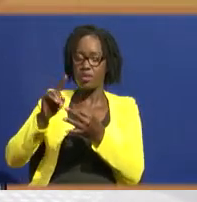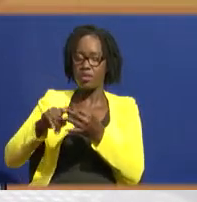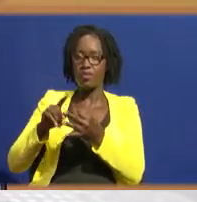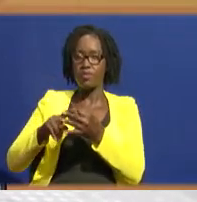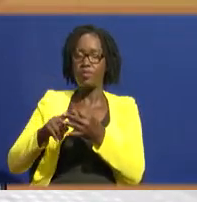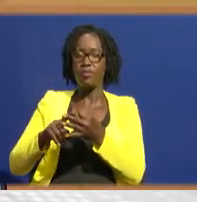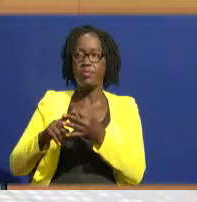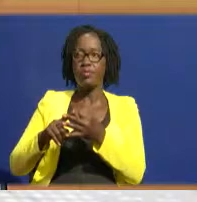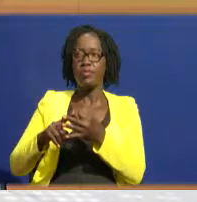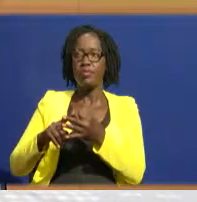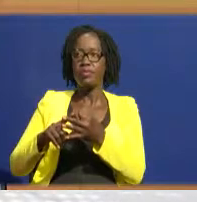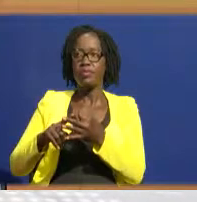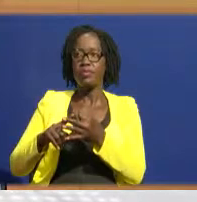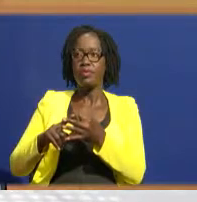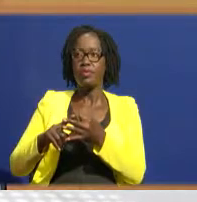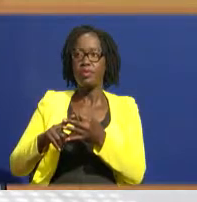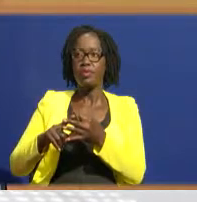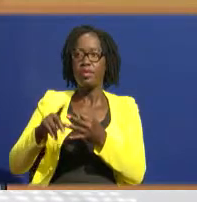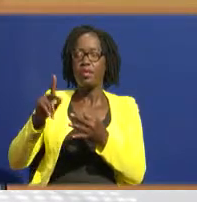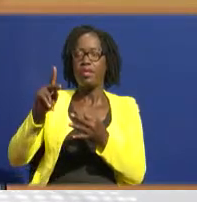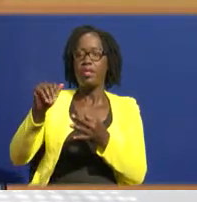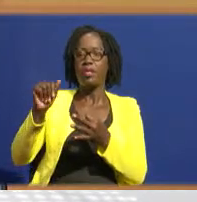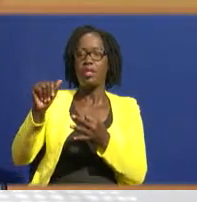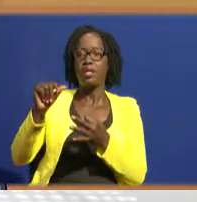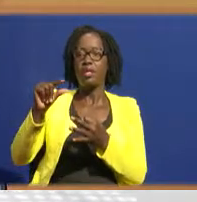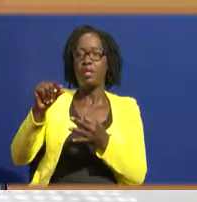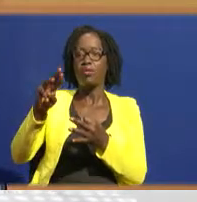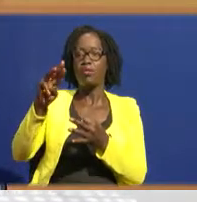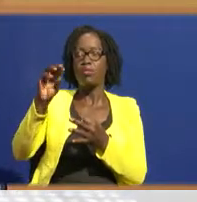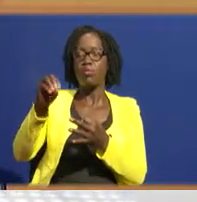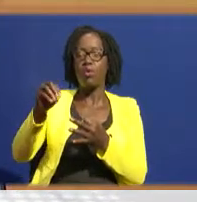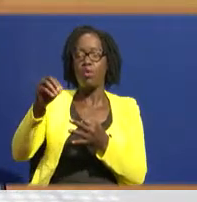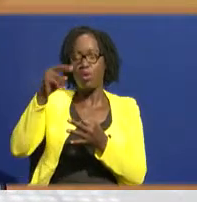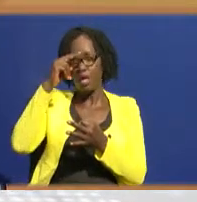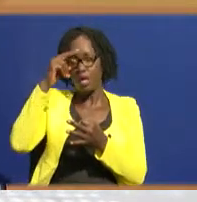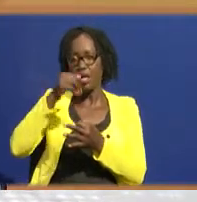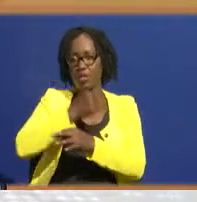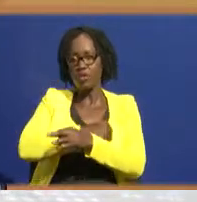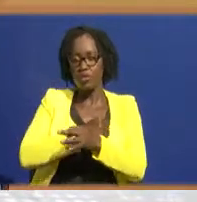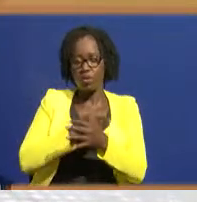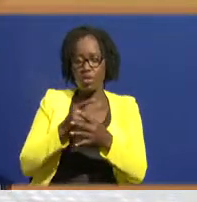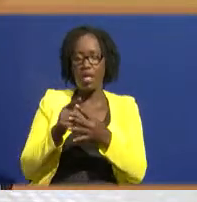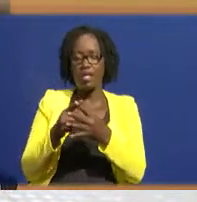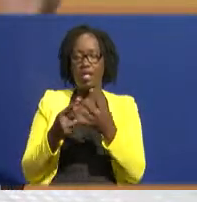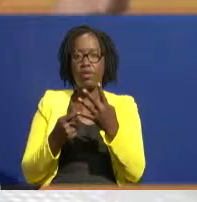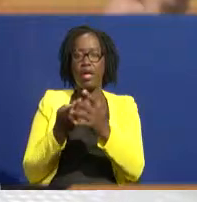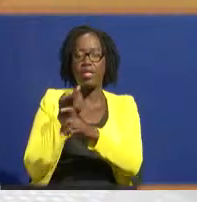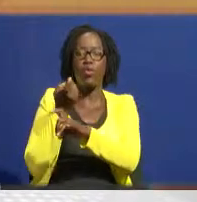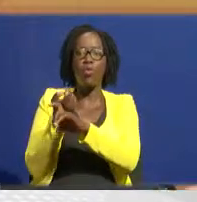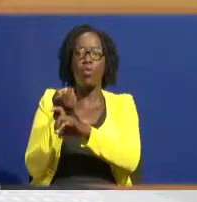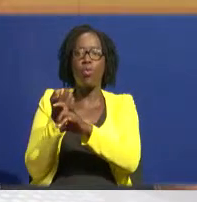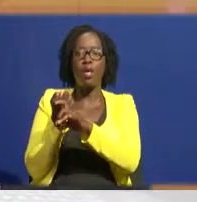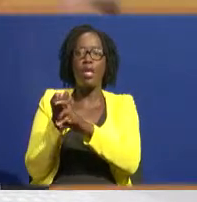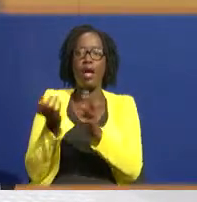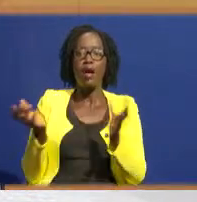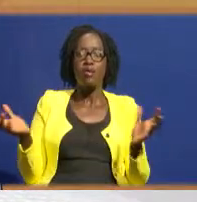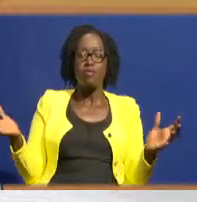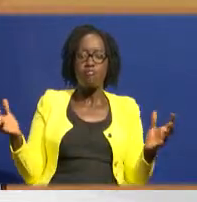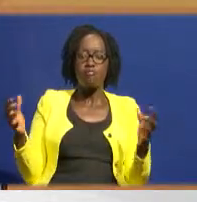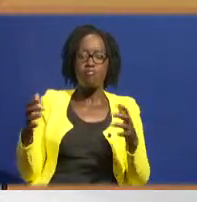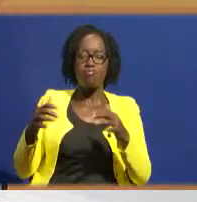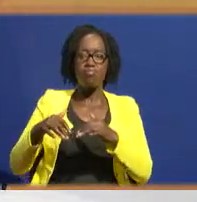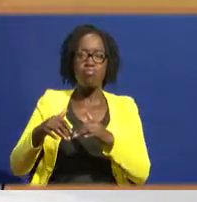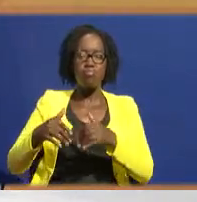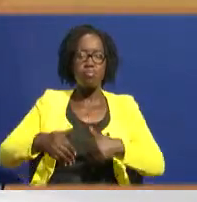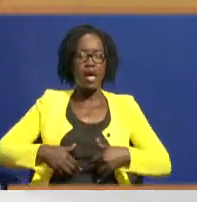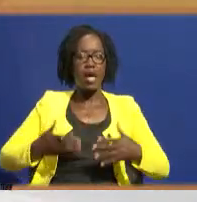the third block will be at Kagumo High School, and then we shall have one at Kwale. And we shall be assembling young people in